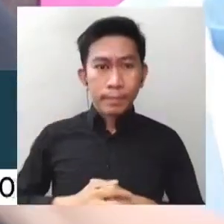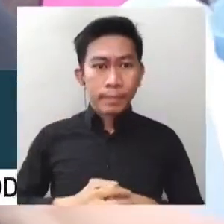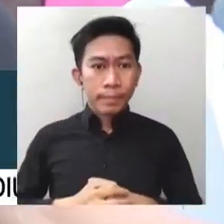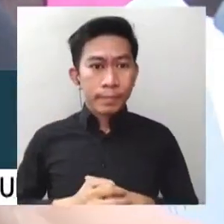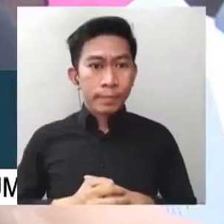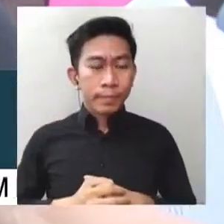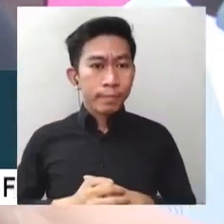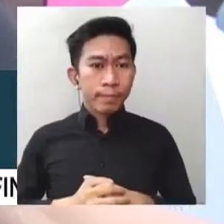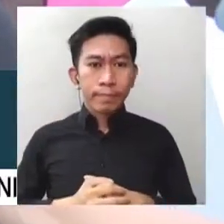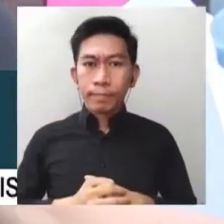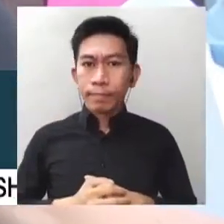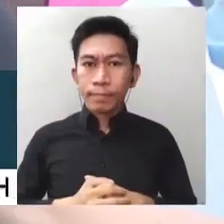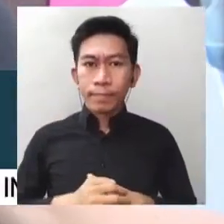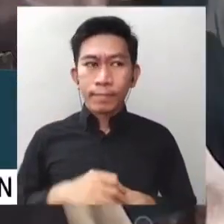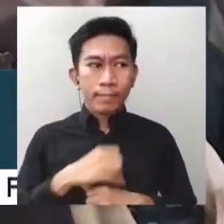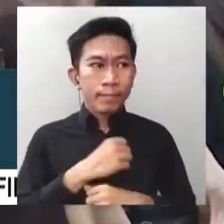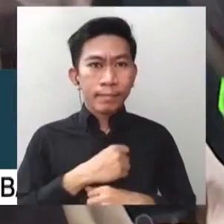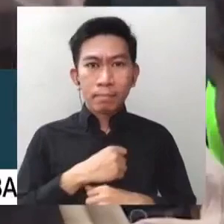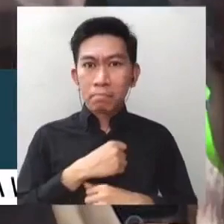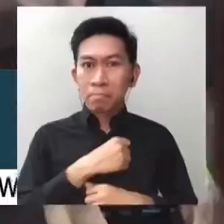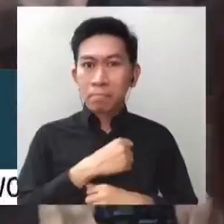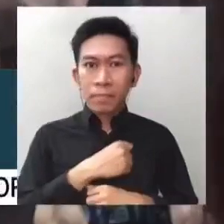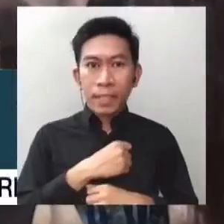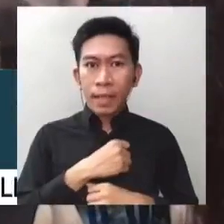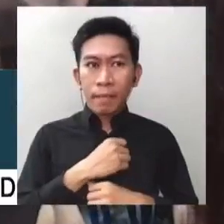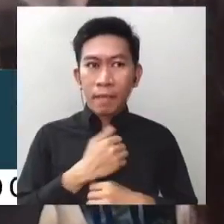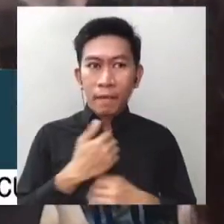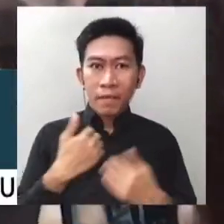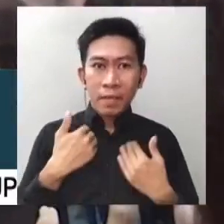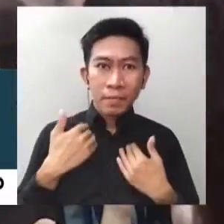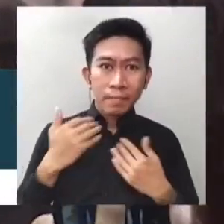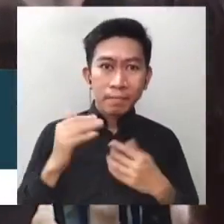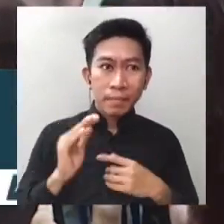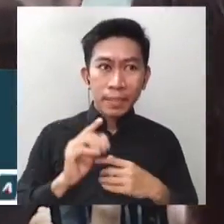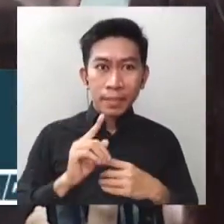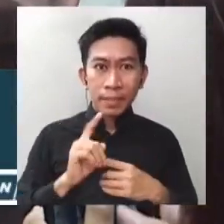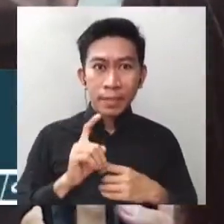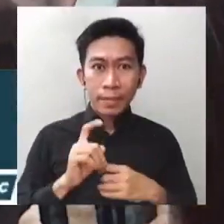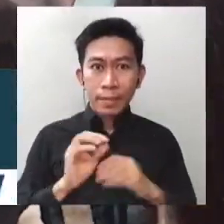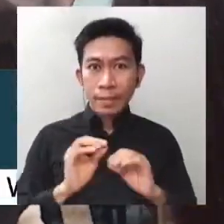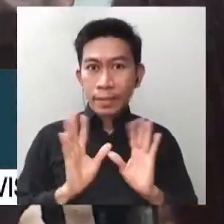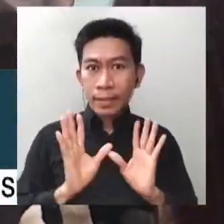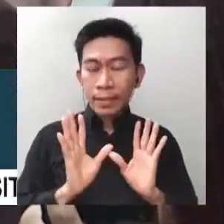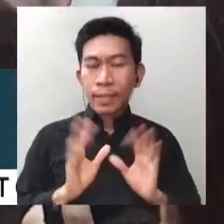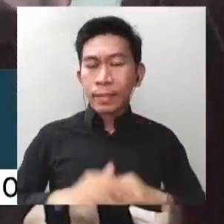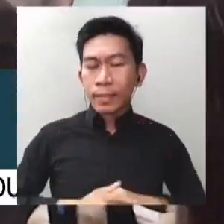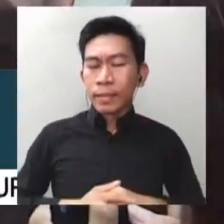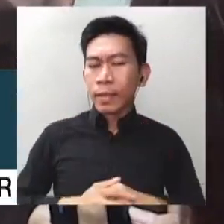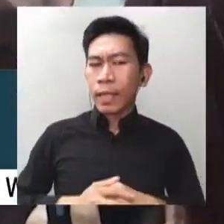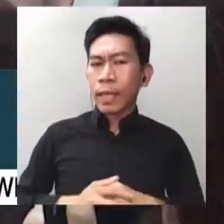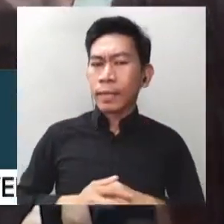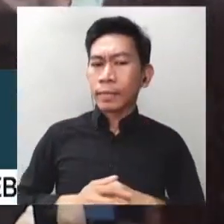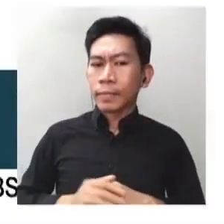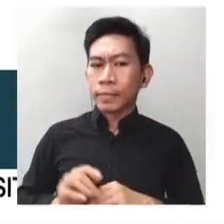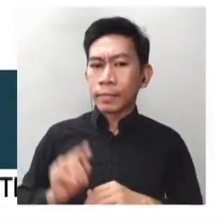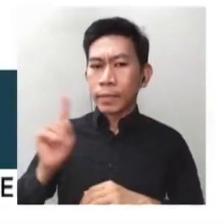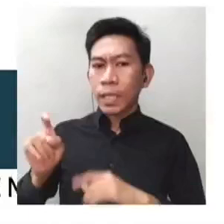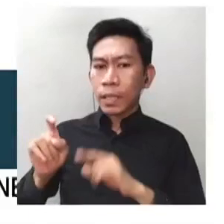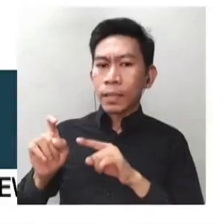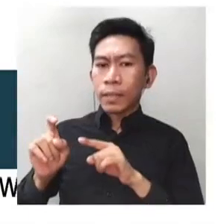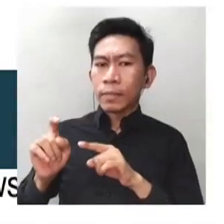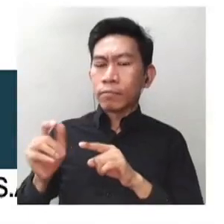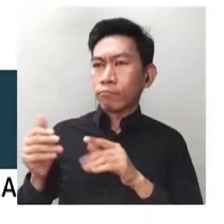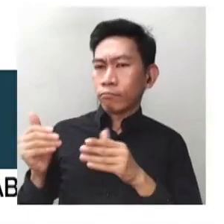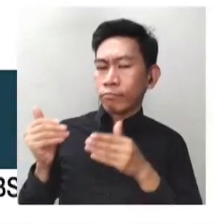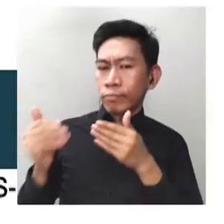him the inventory. Sorry. I'm here. Can you do not hear me? Yeah. Just your final thoughts on, you were saying, please continue